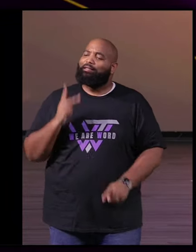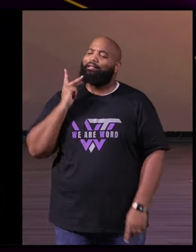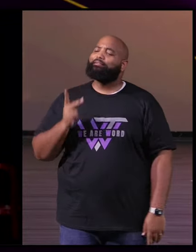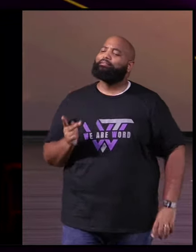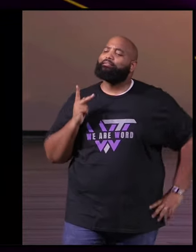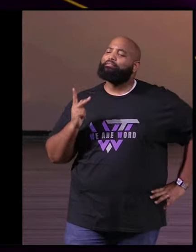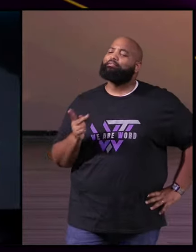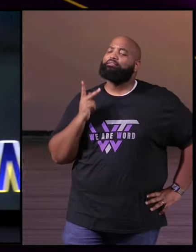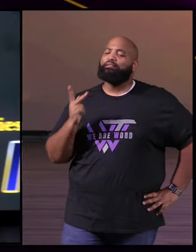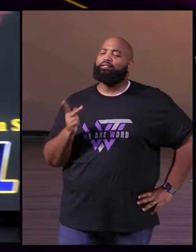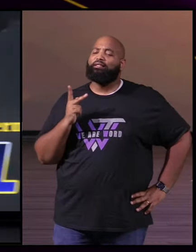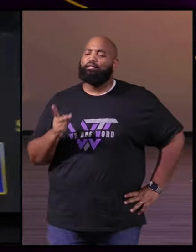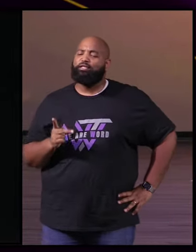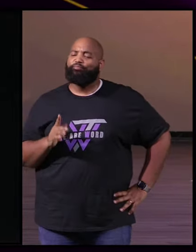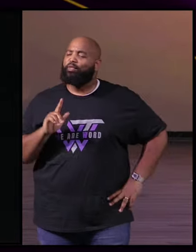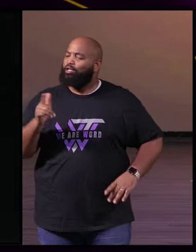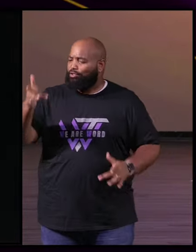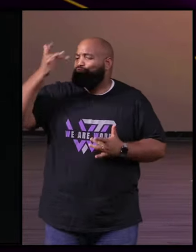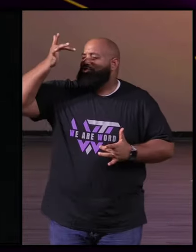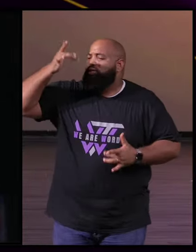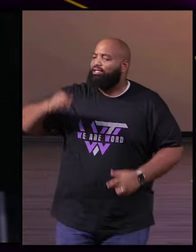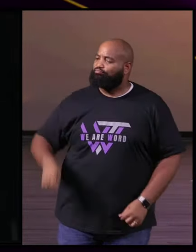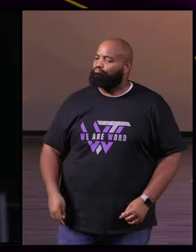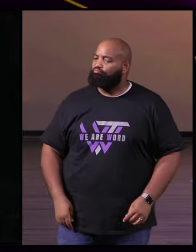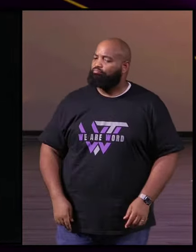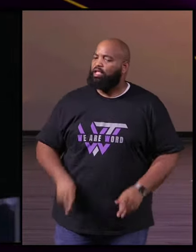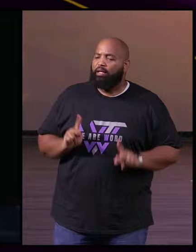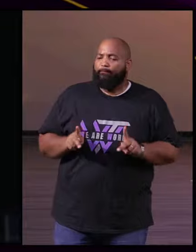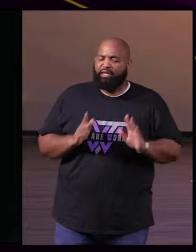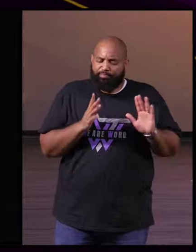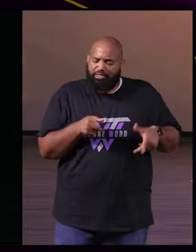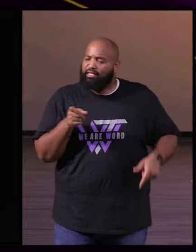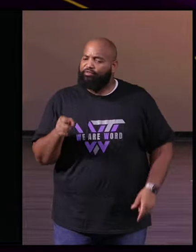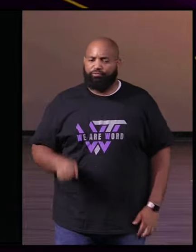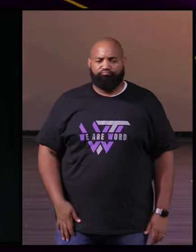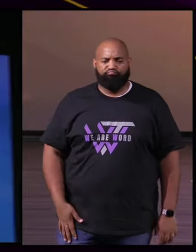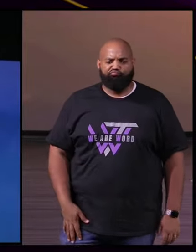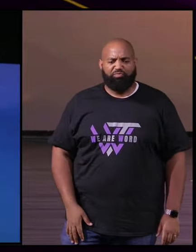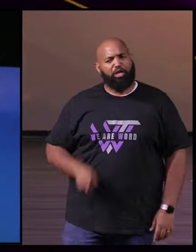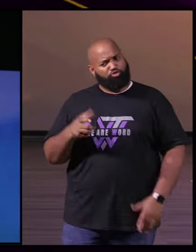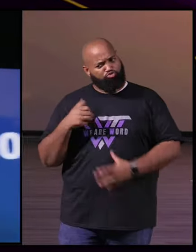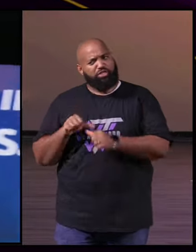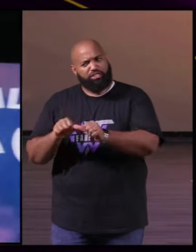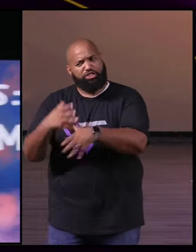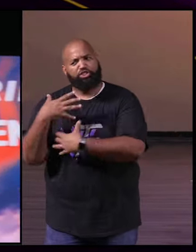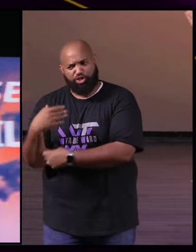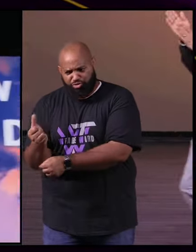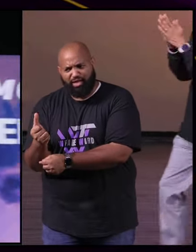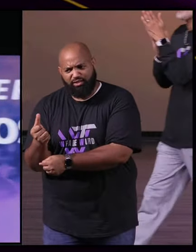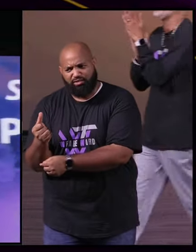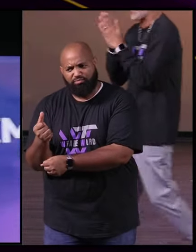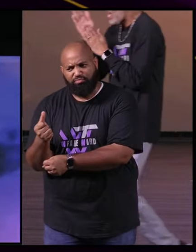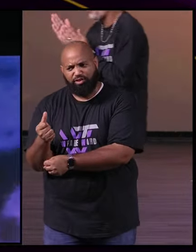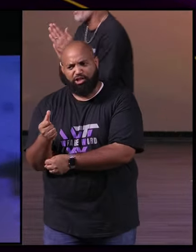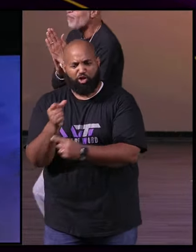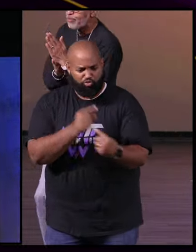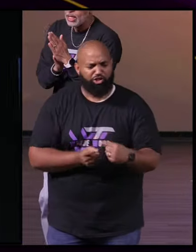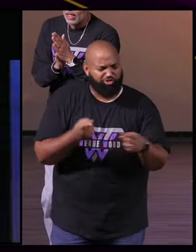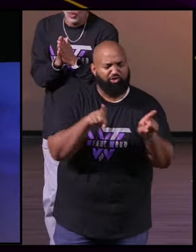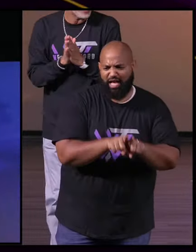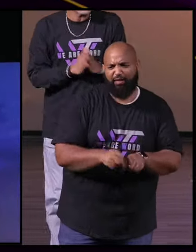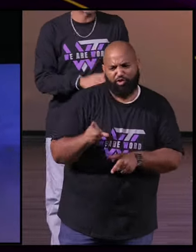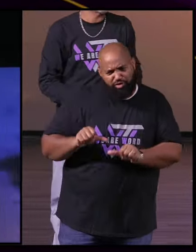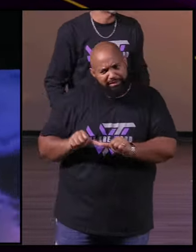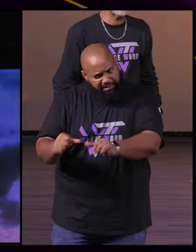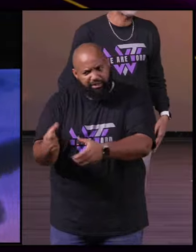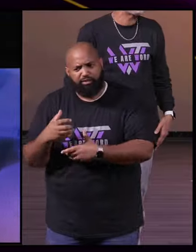moment that when you get sick, when folk walk out on you, let me see them what you really made out of.